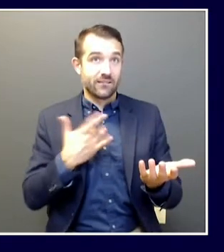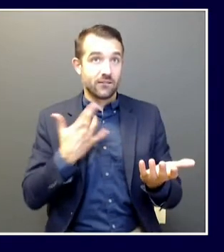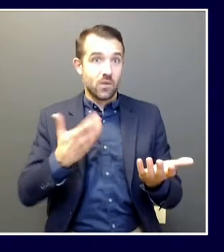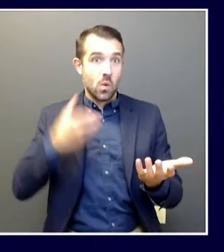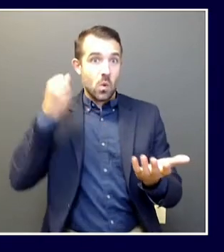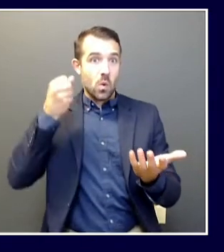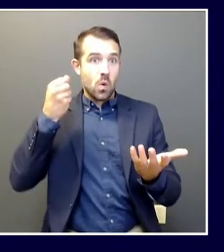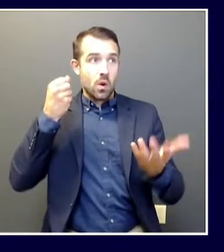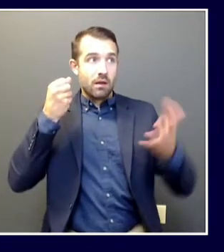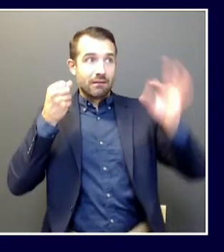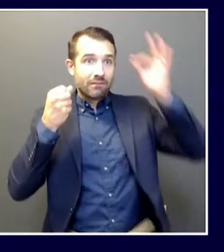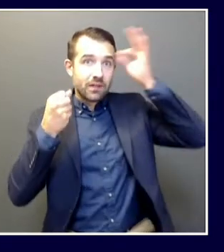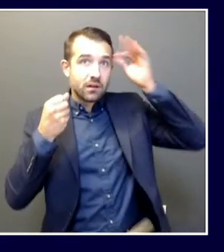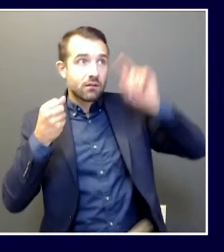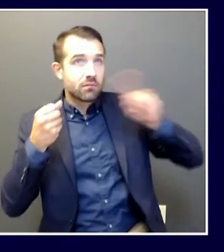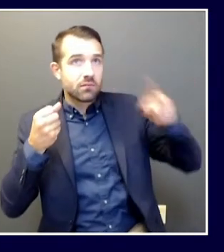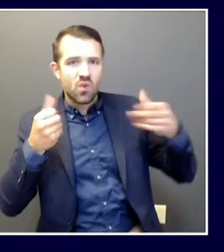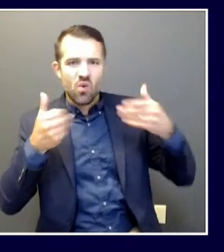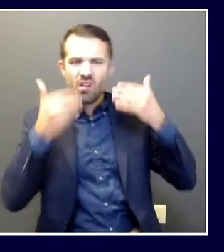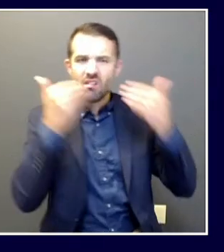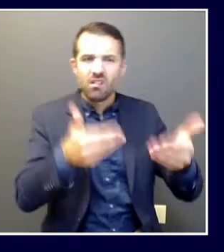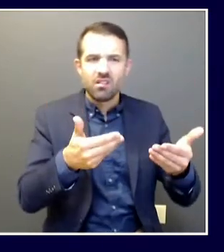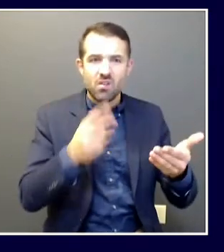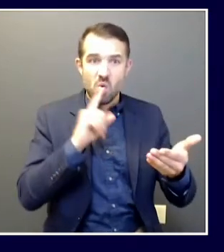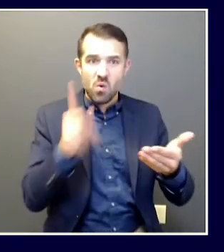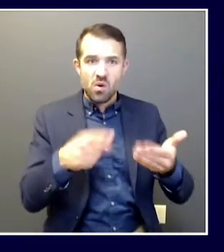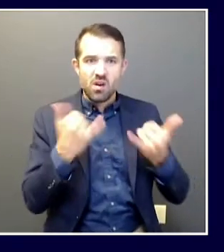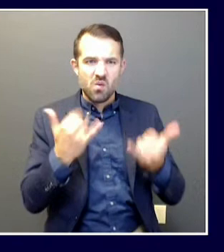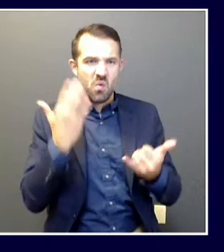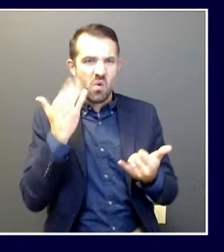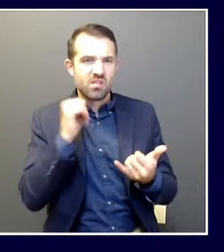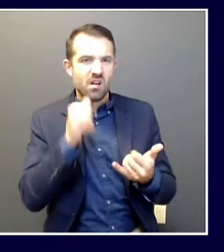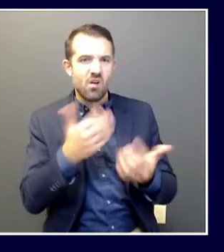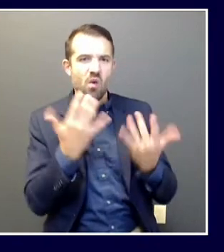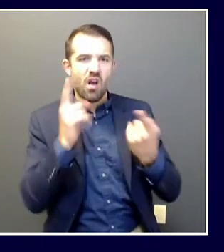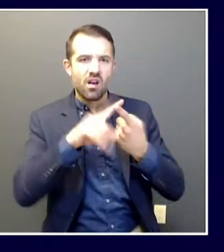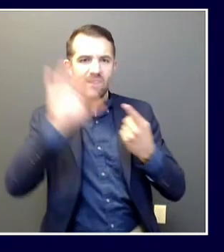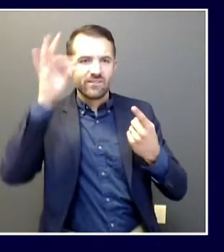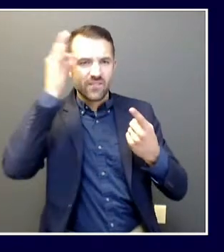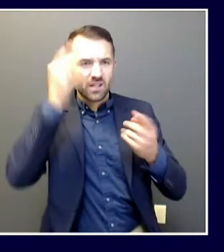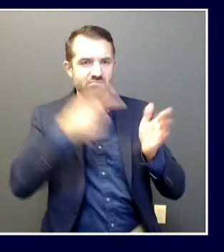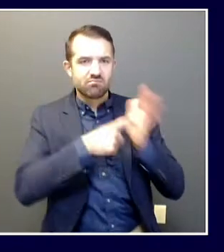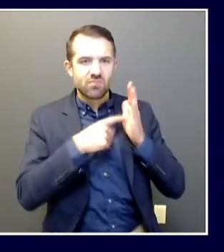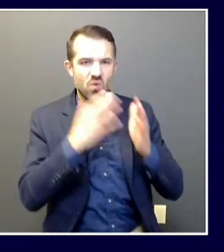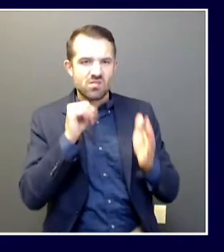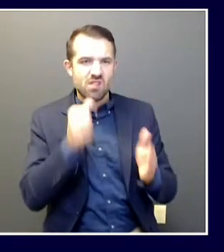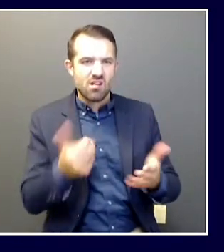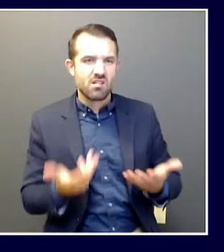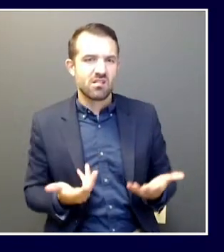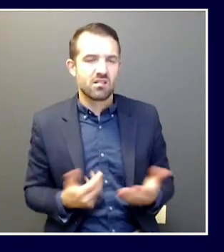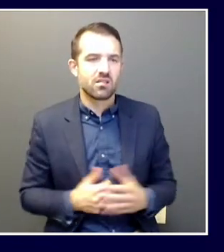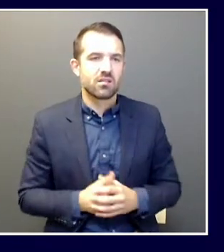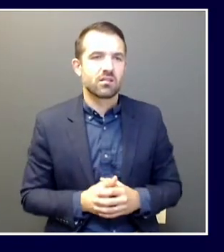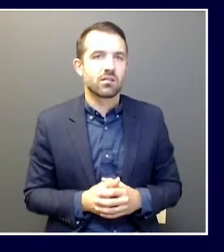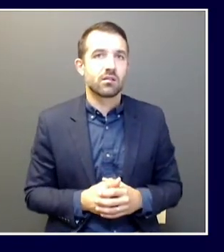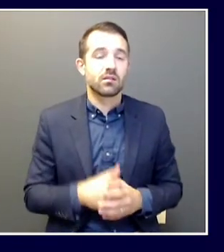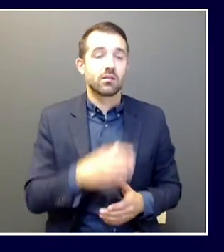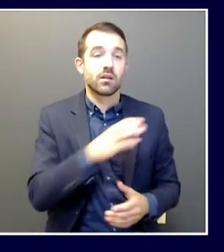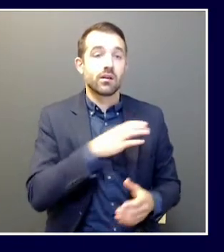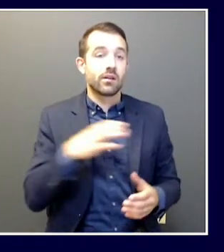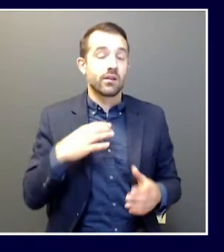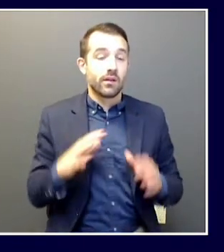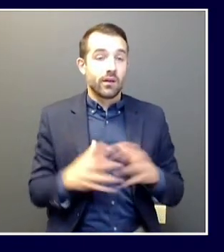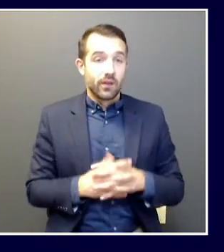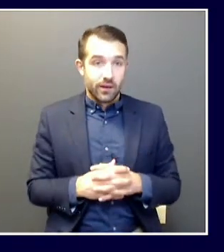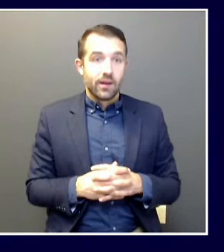Sure. So I think it's important to recognize that we have always striven to use the information that we